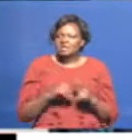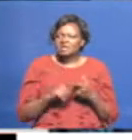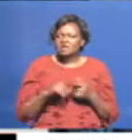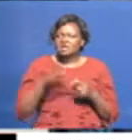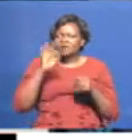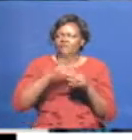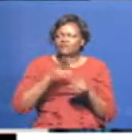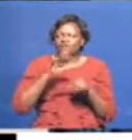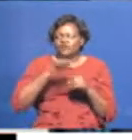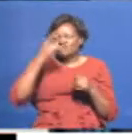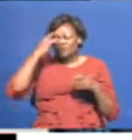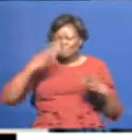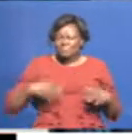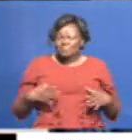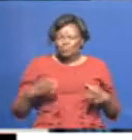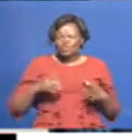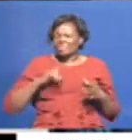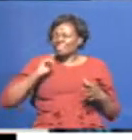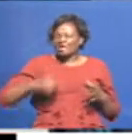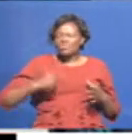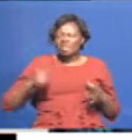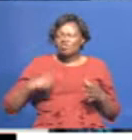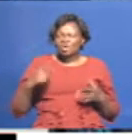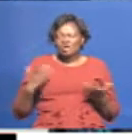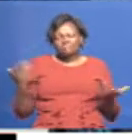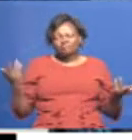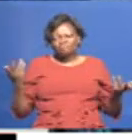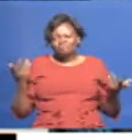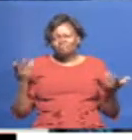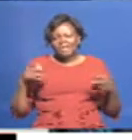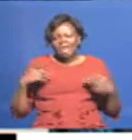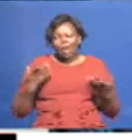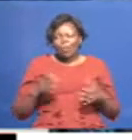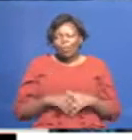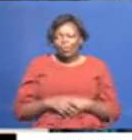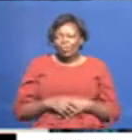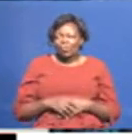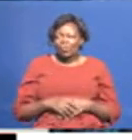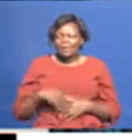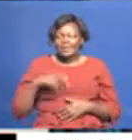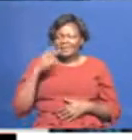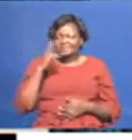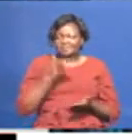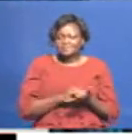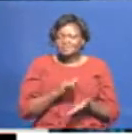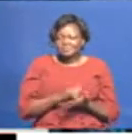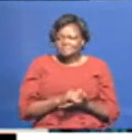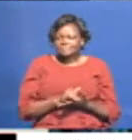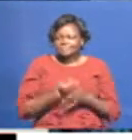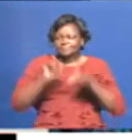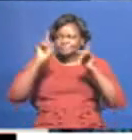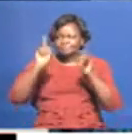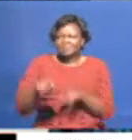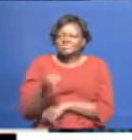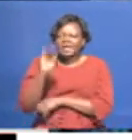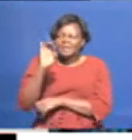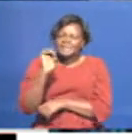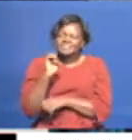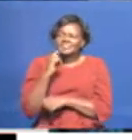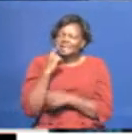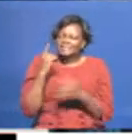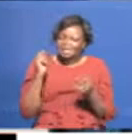ambayo itakuwa na watu maelfu, itakuwa namna gani? Mi naona lazima IEBC iambie wa